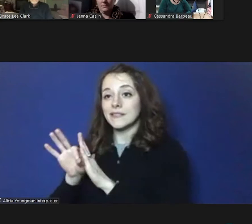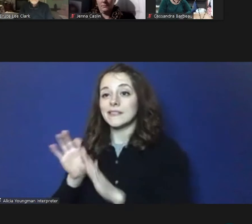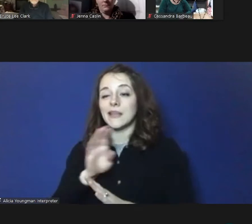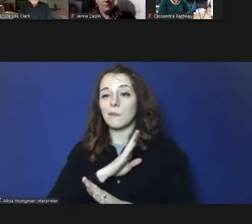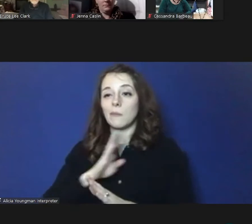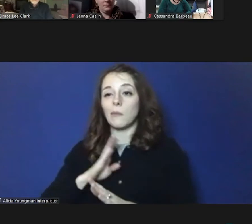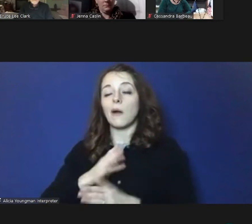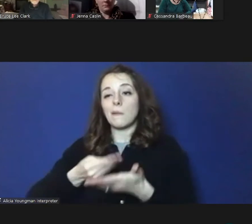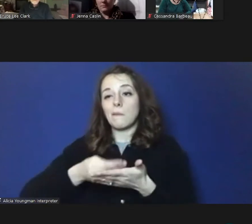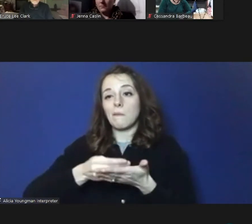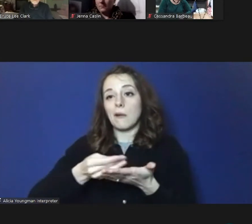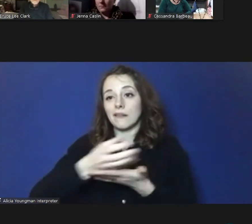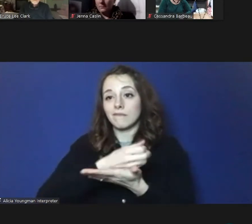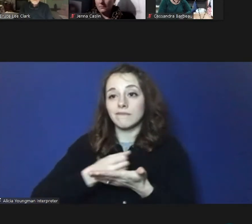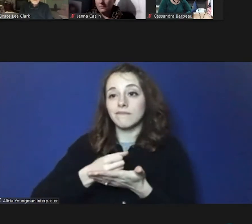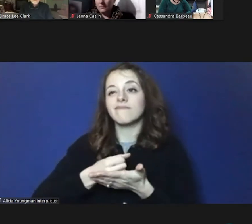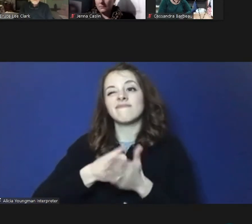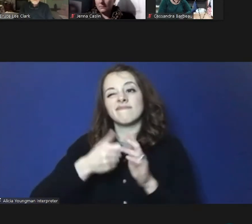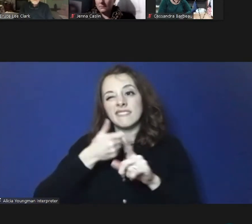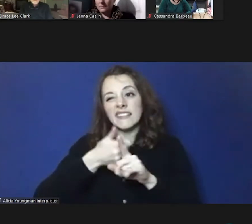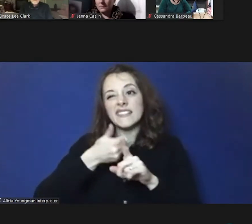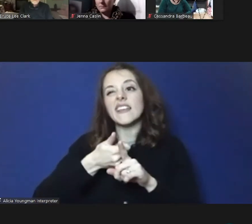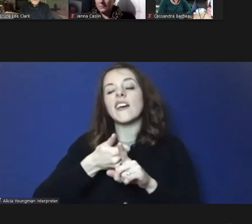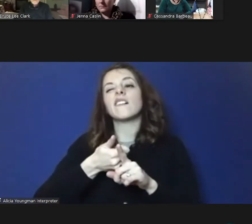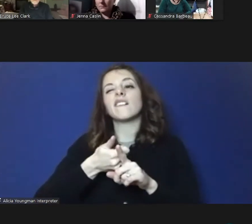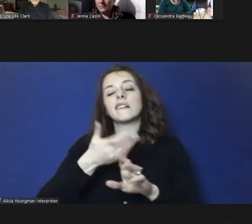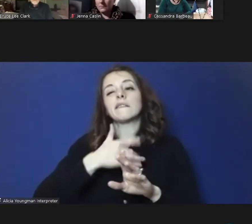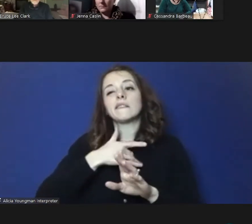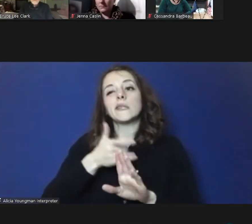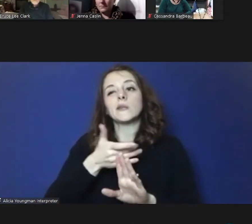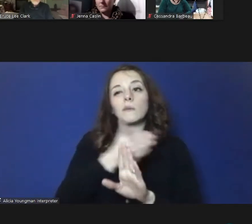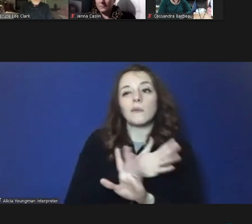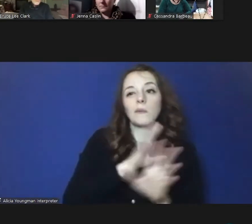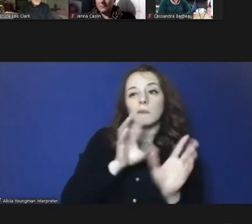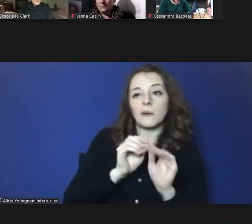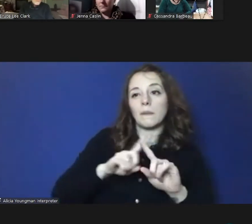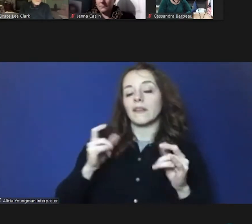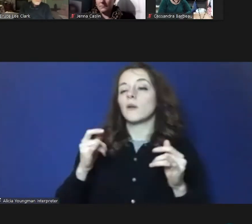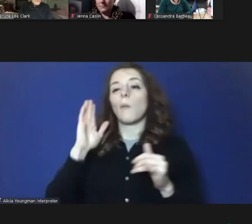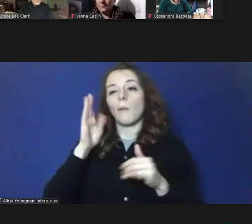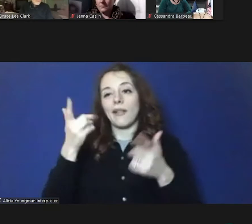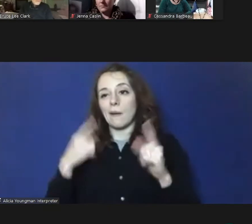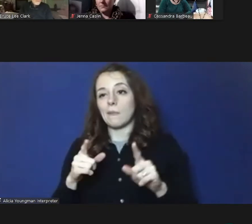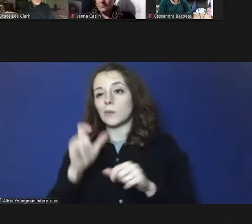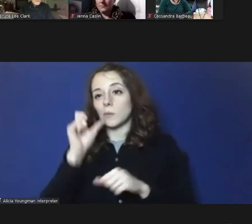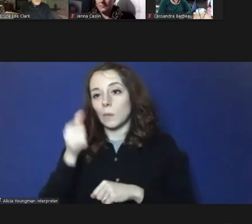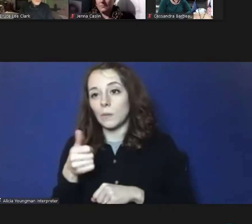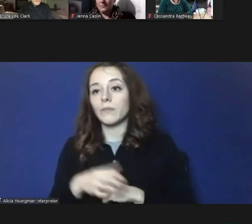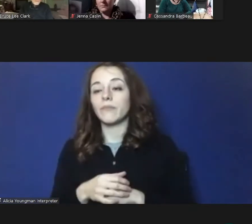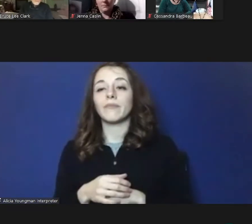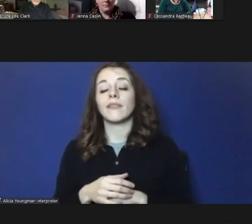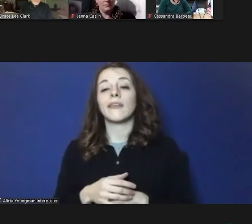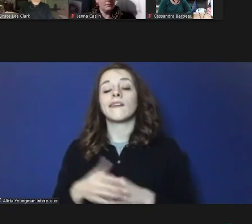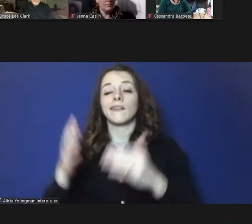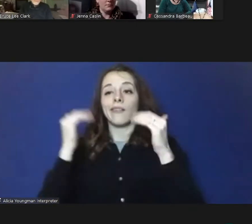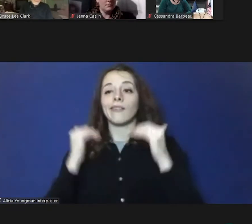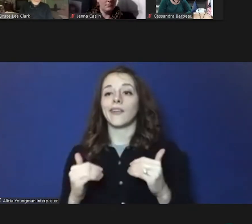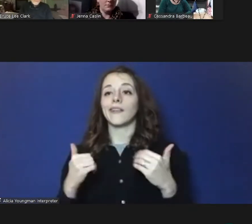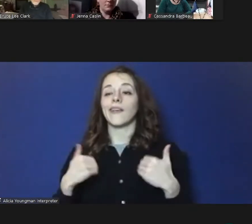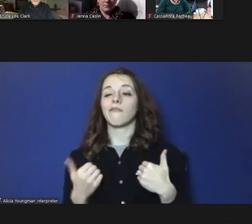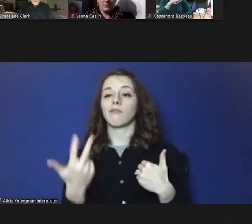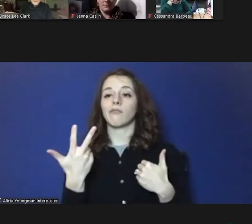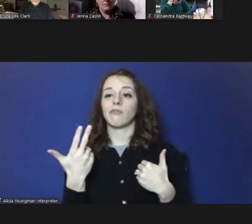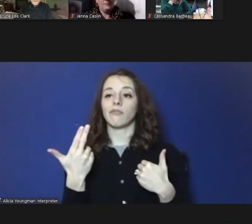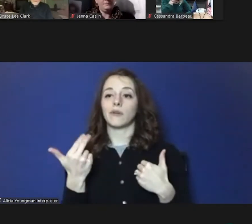which traditionally is transacted from the floor, but will be transacted tomorrow. And then there are 13 ballot